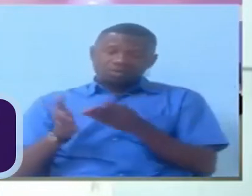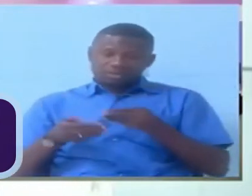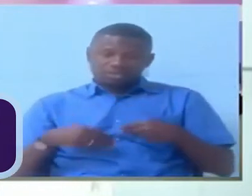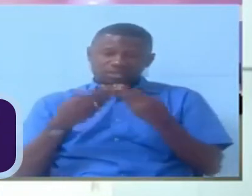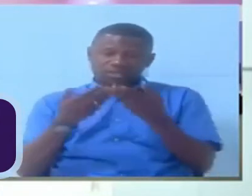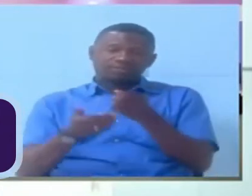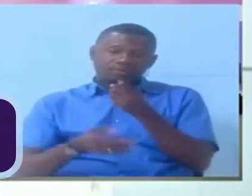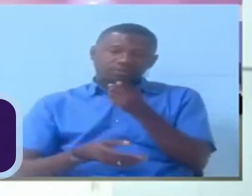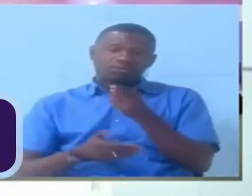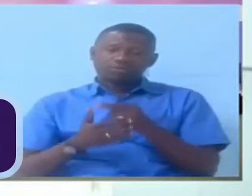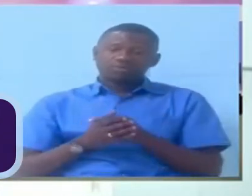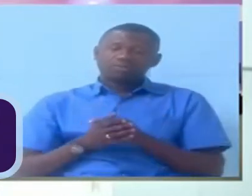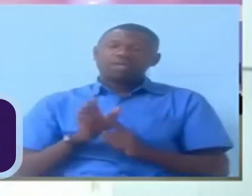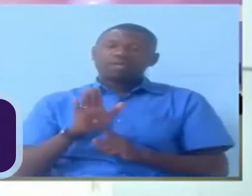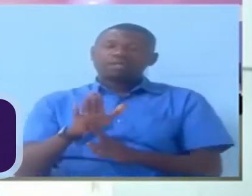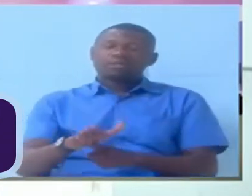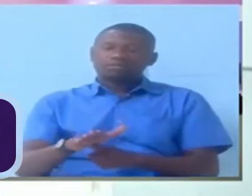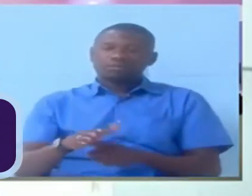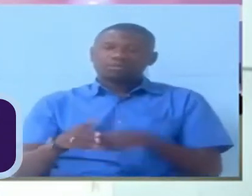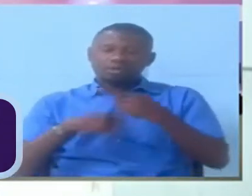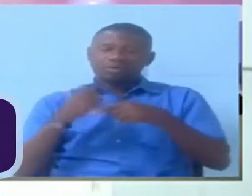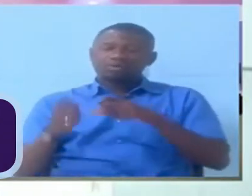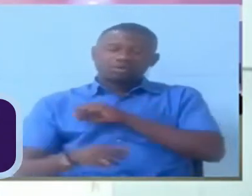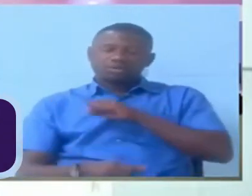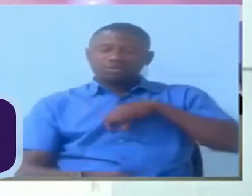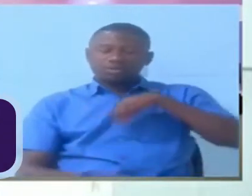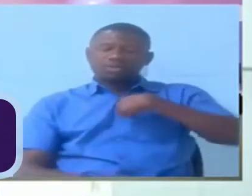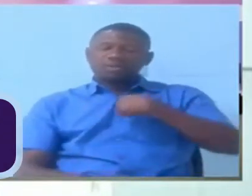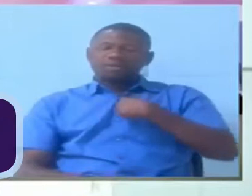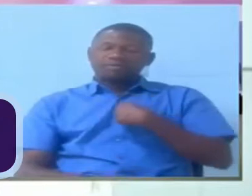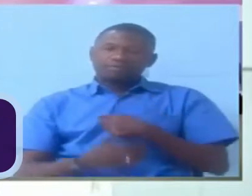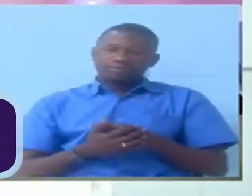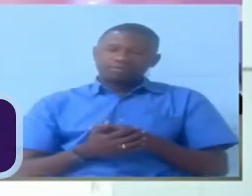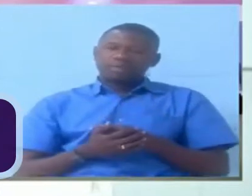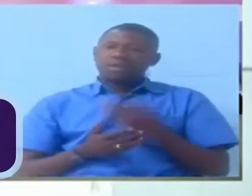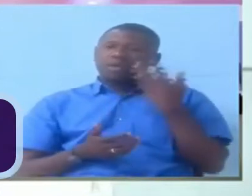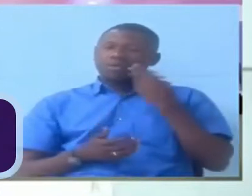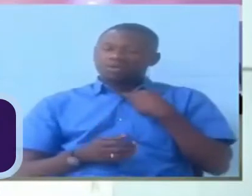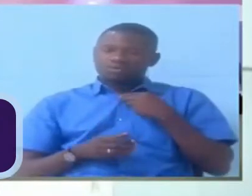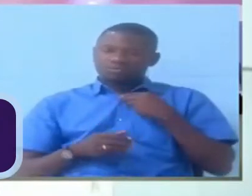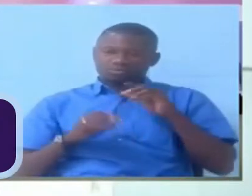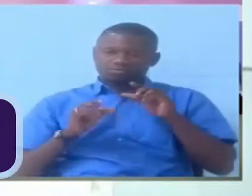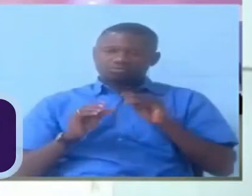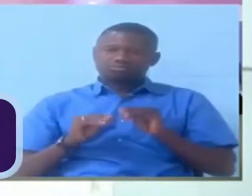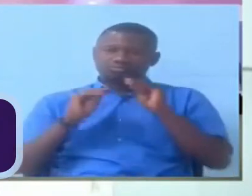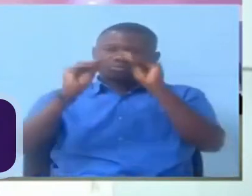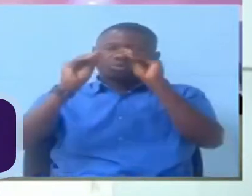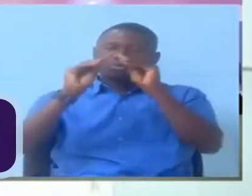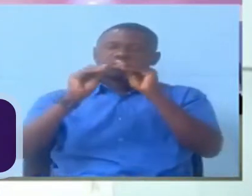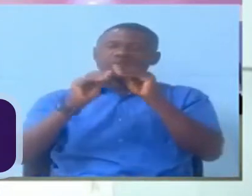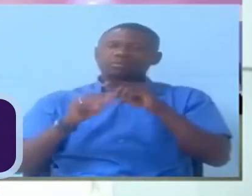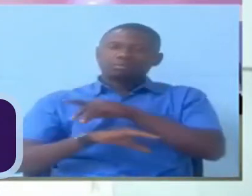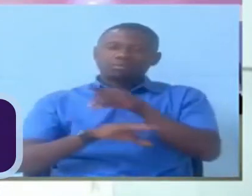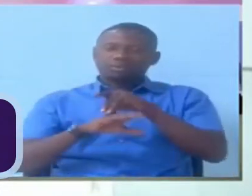But then, that is not what we're talking about. You said our officer